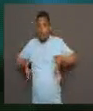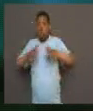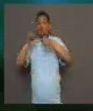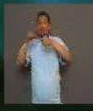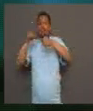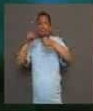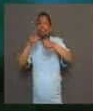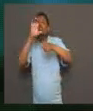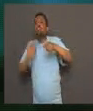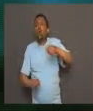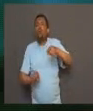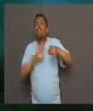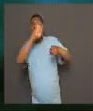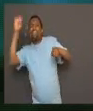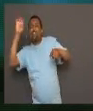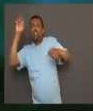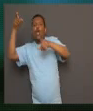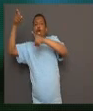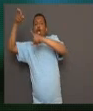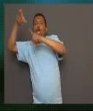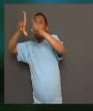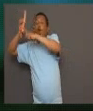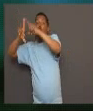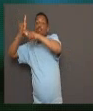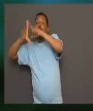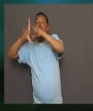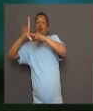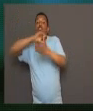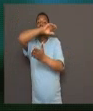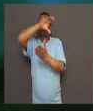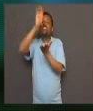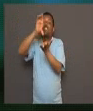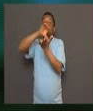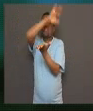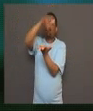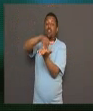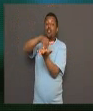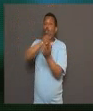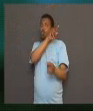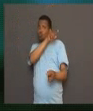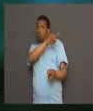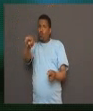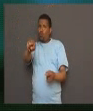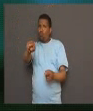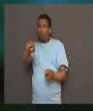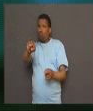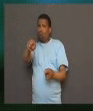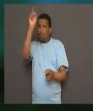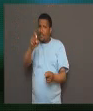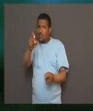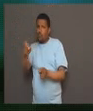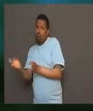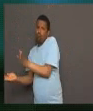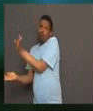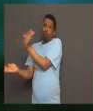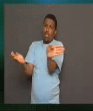museum is in the southeast corner of the city center. You must